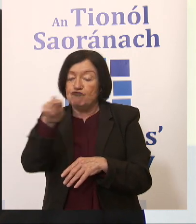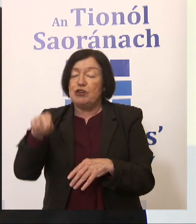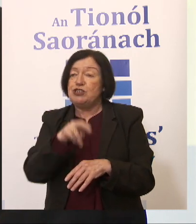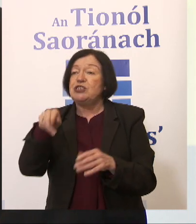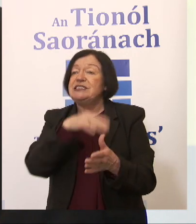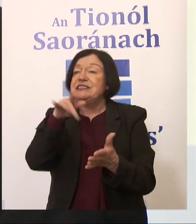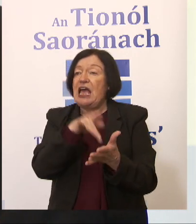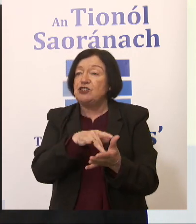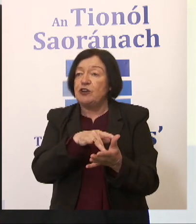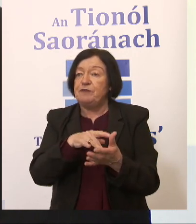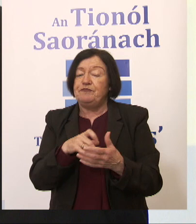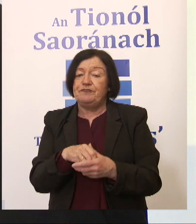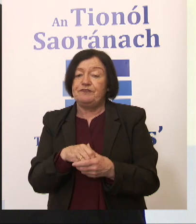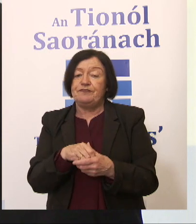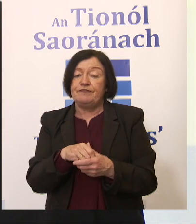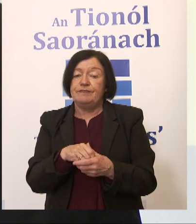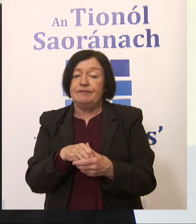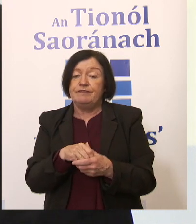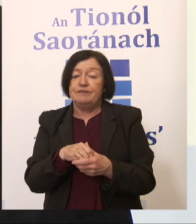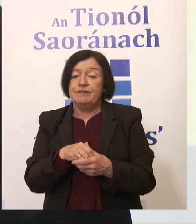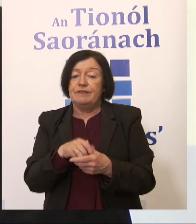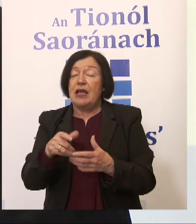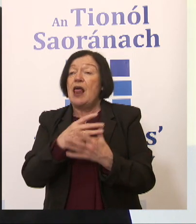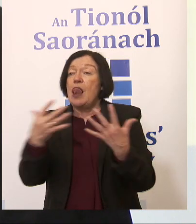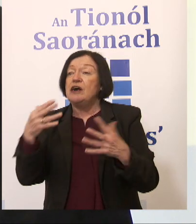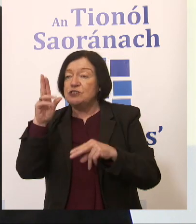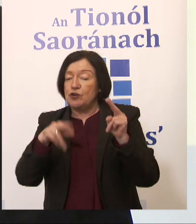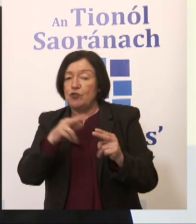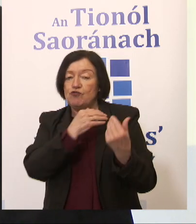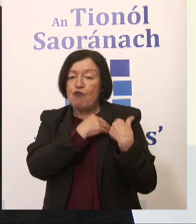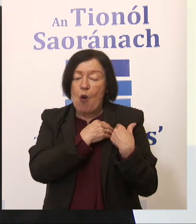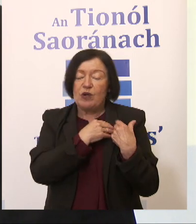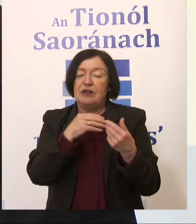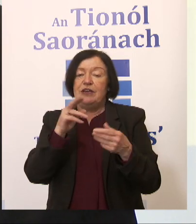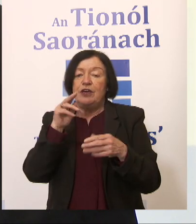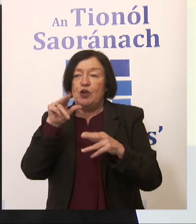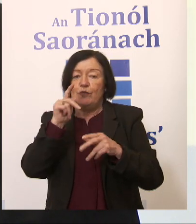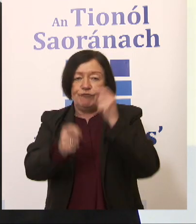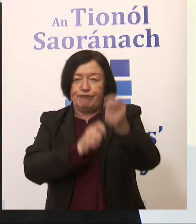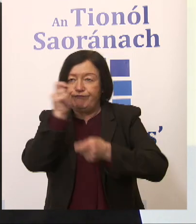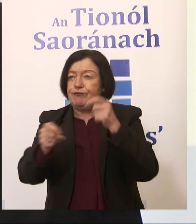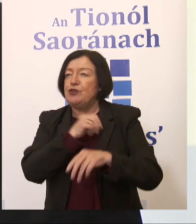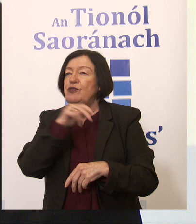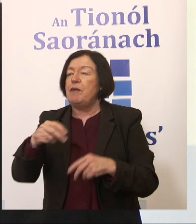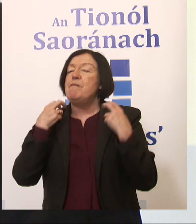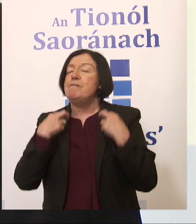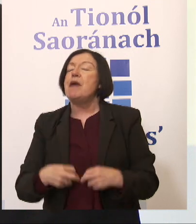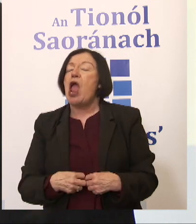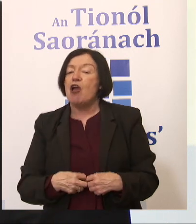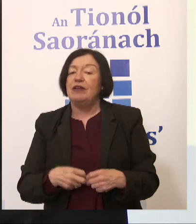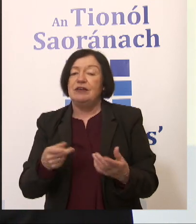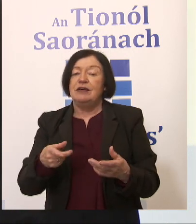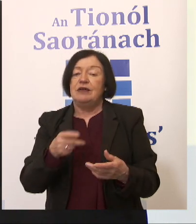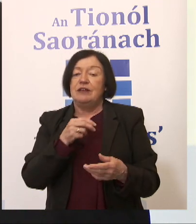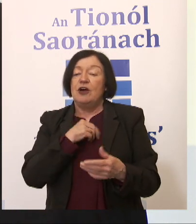centre. So at its heart, lots of new functions due to be assigned to the mayor,